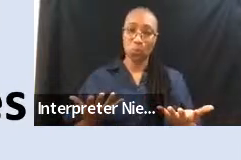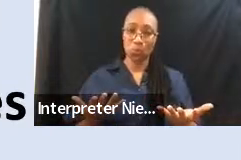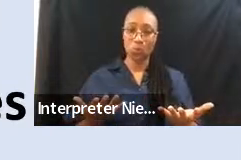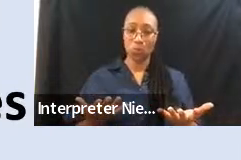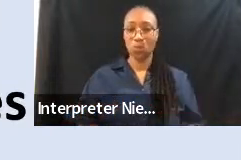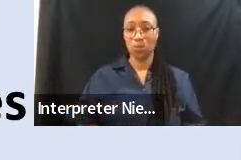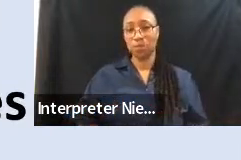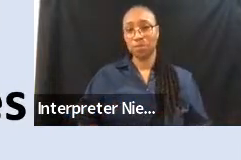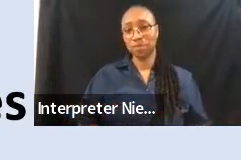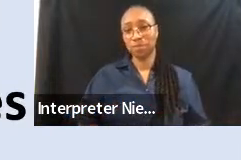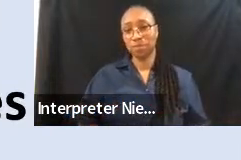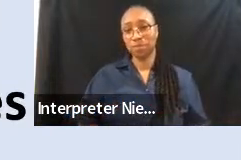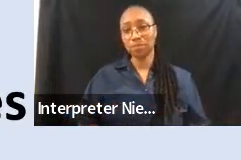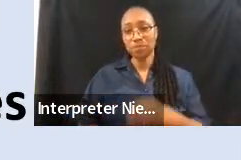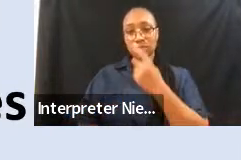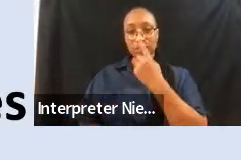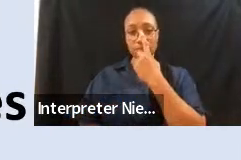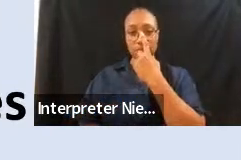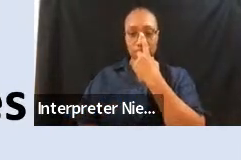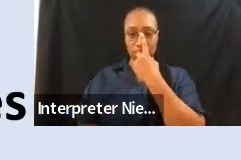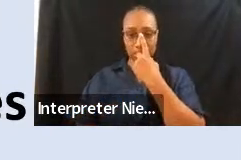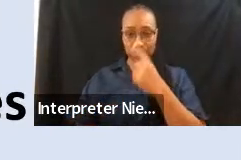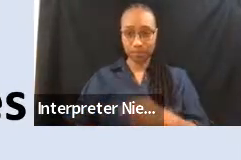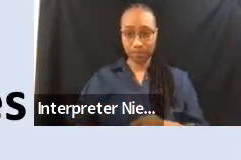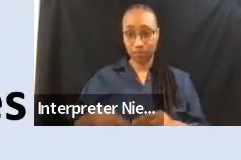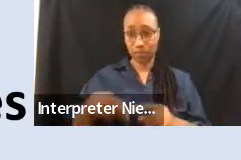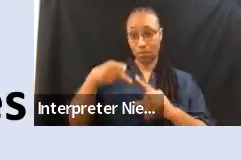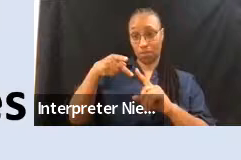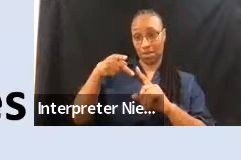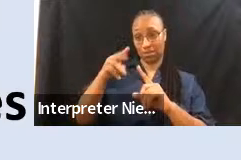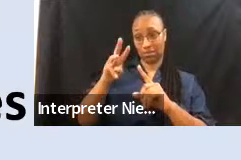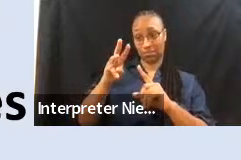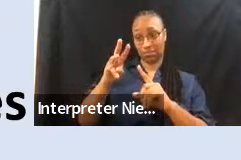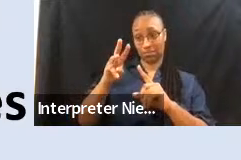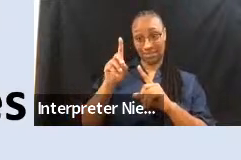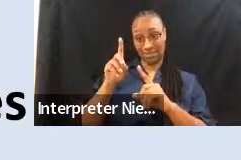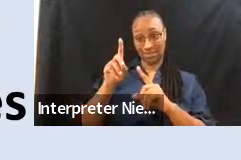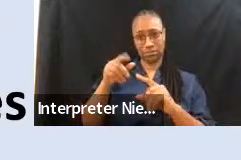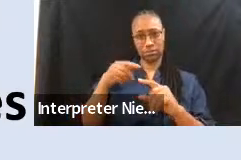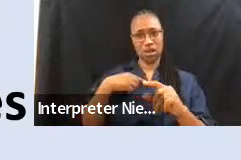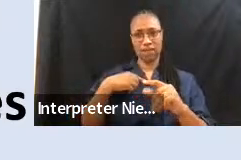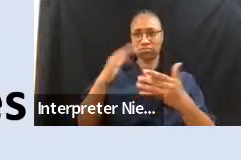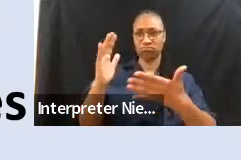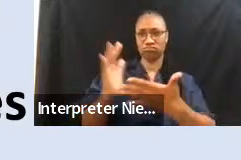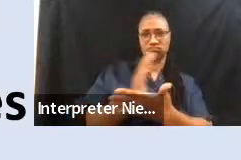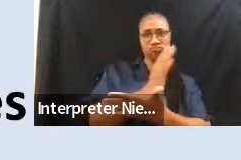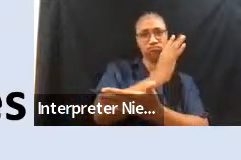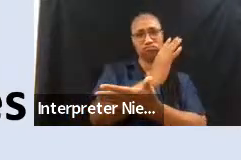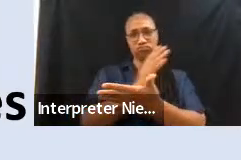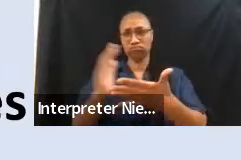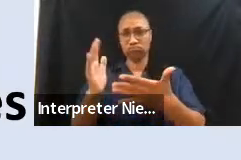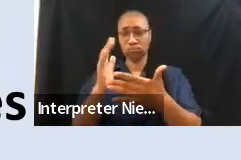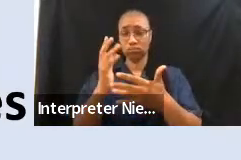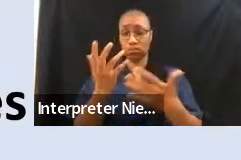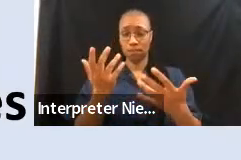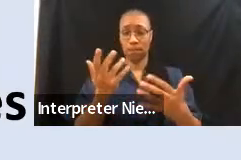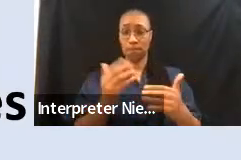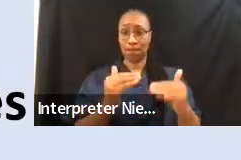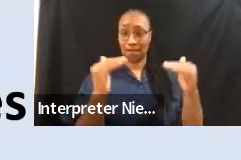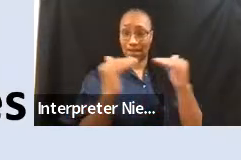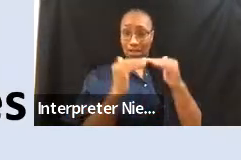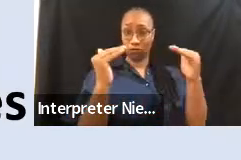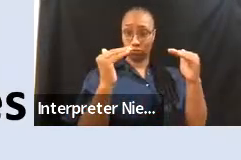People with disabilities have the right to equitable and appropriate preventive healthcare. But as our report